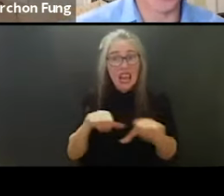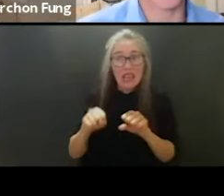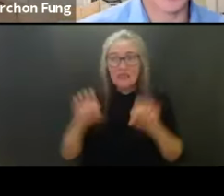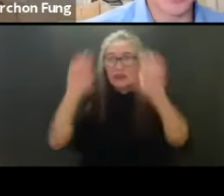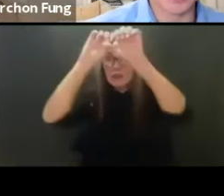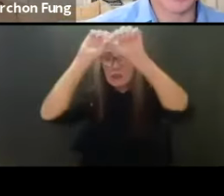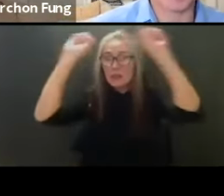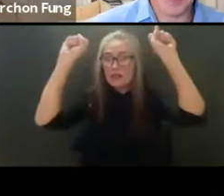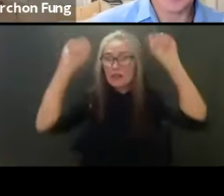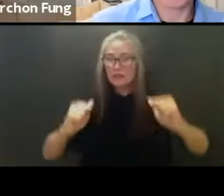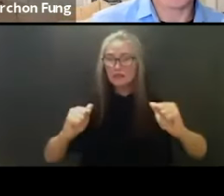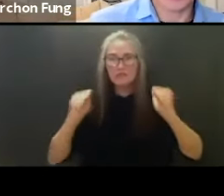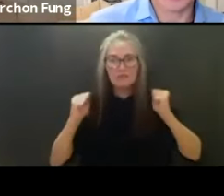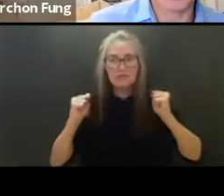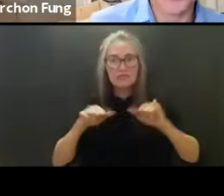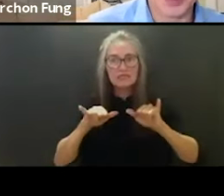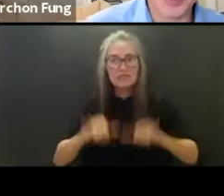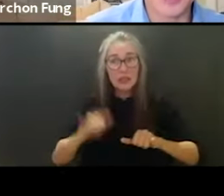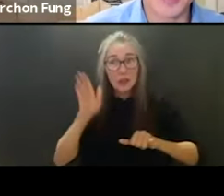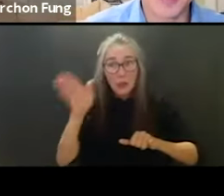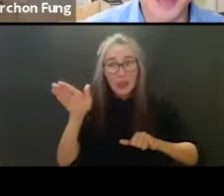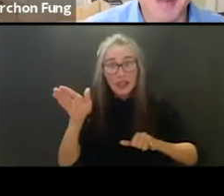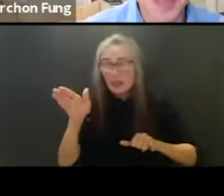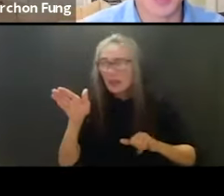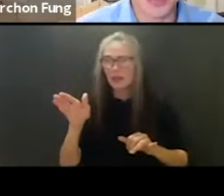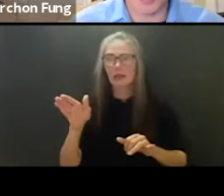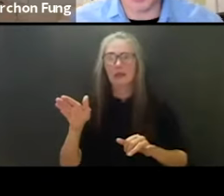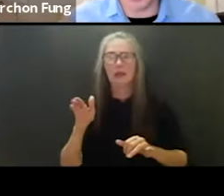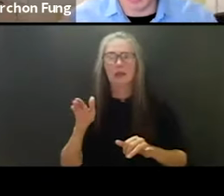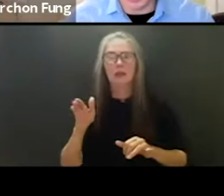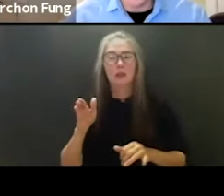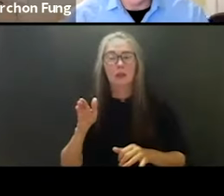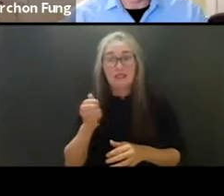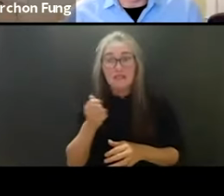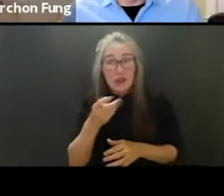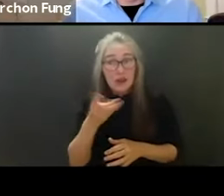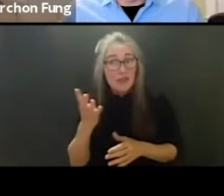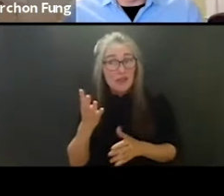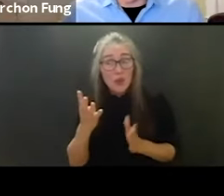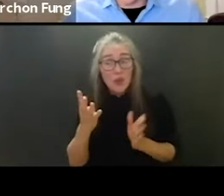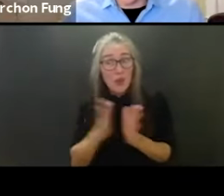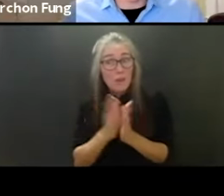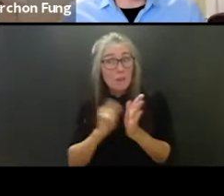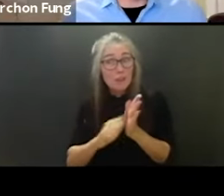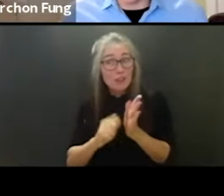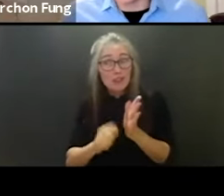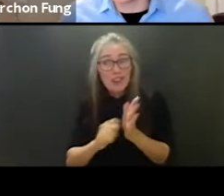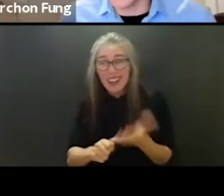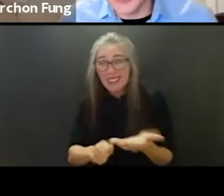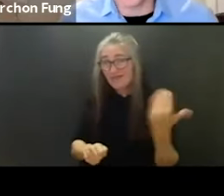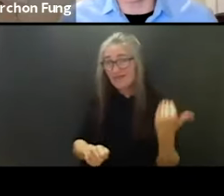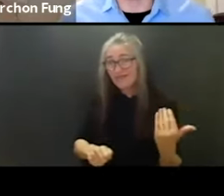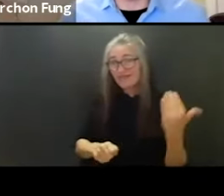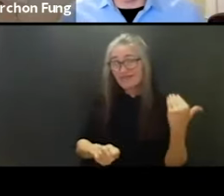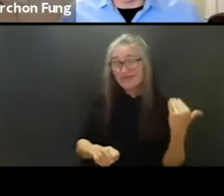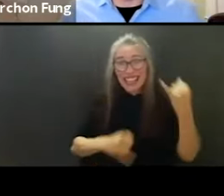as I said, there's been a few books on this topic and numerous articles. It's a question that there were very, very